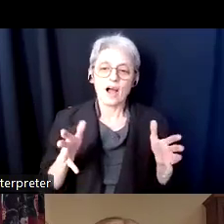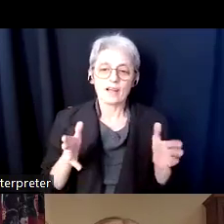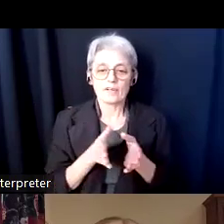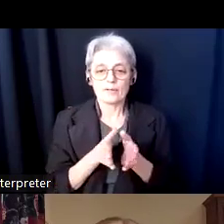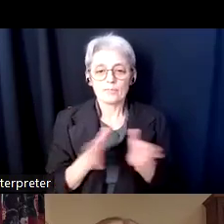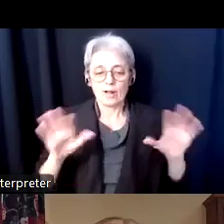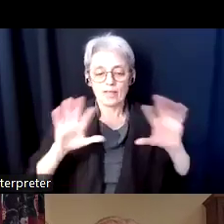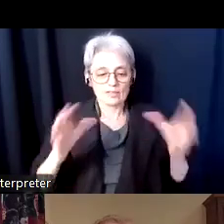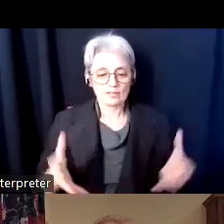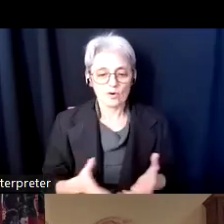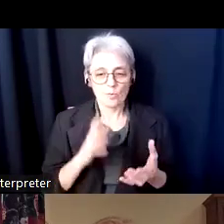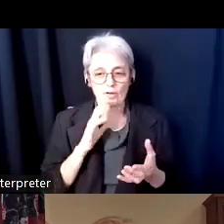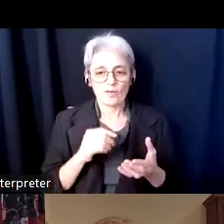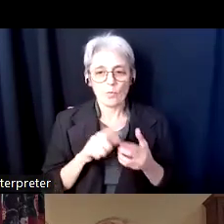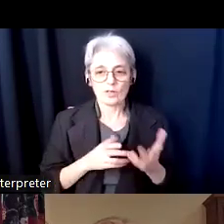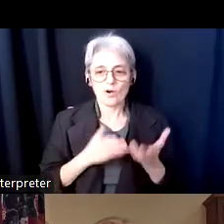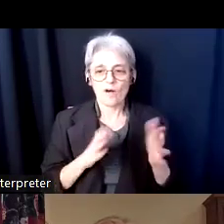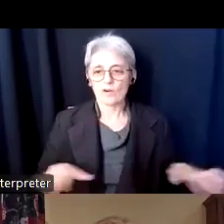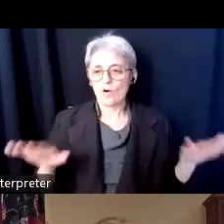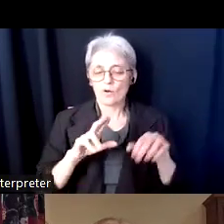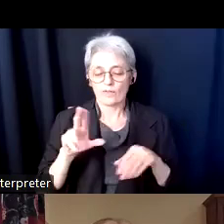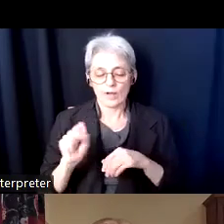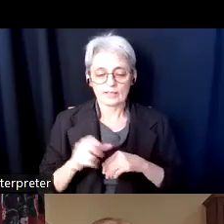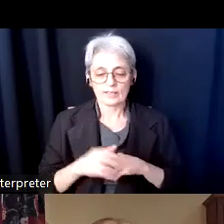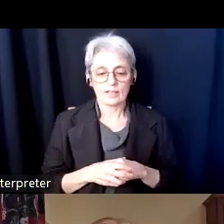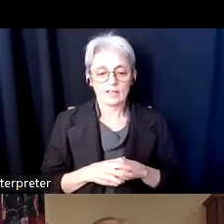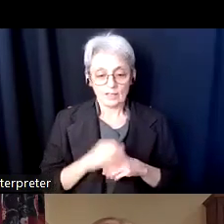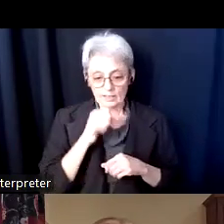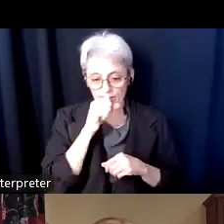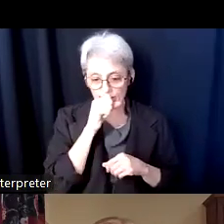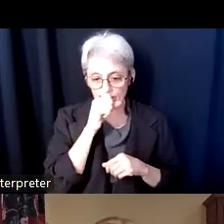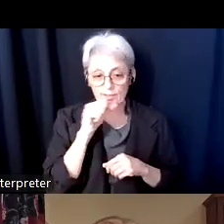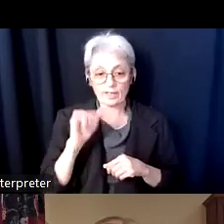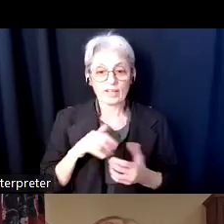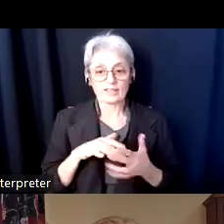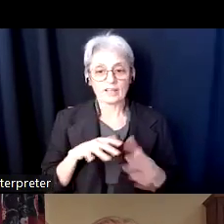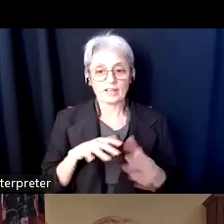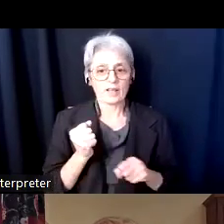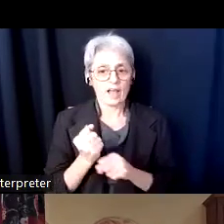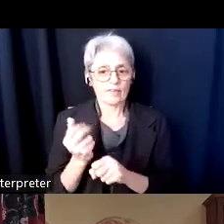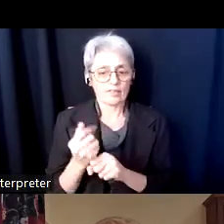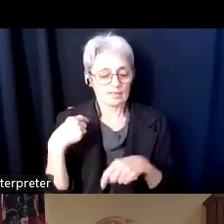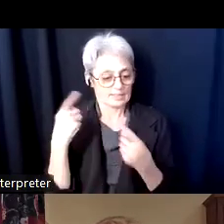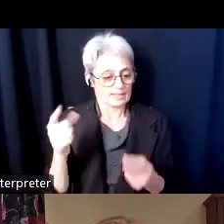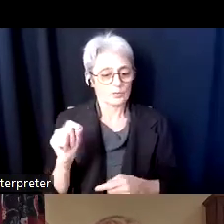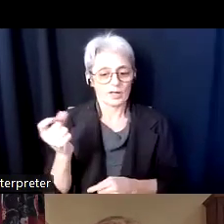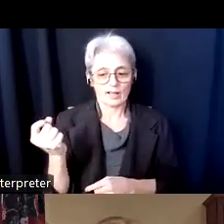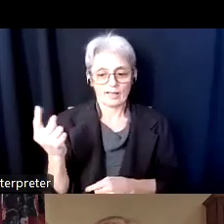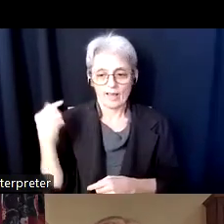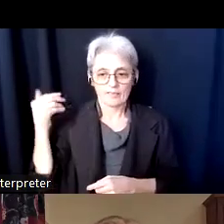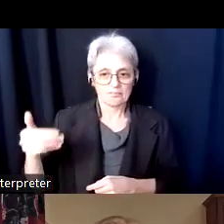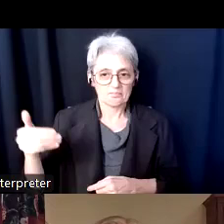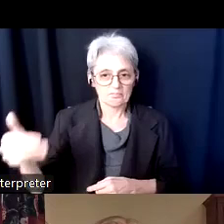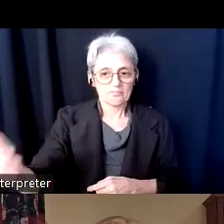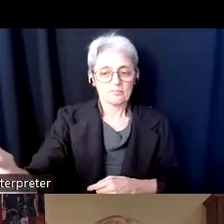offerings across the country. This is a study we've been conducting every 3 years since 2011. So we have that historical data